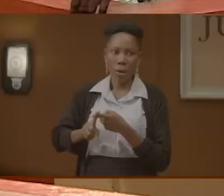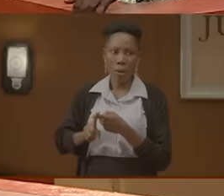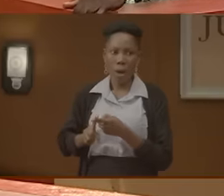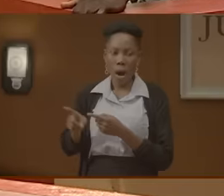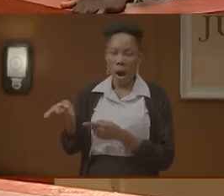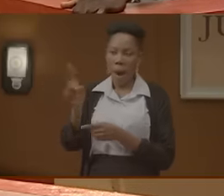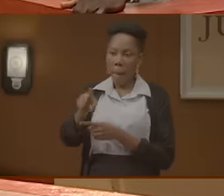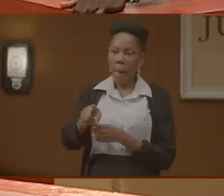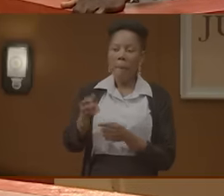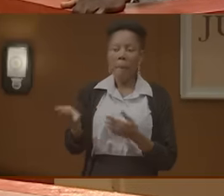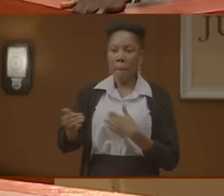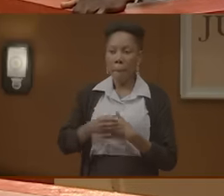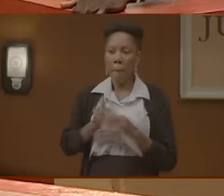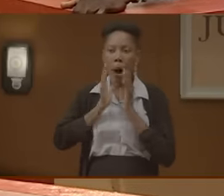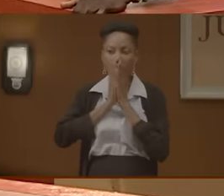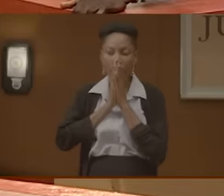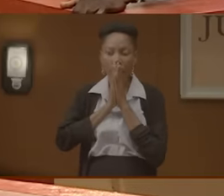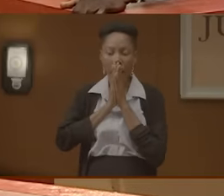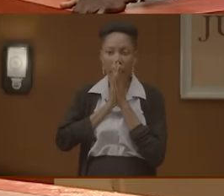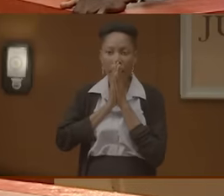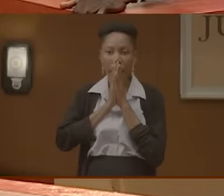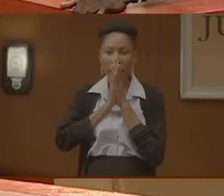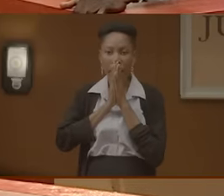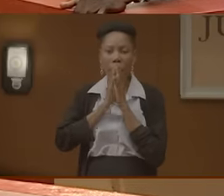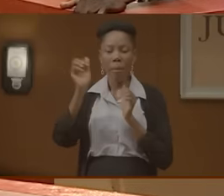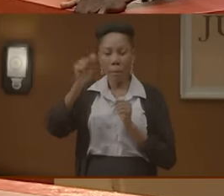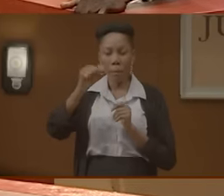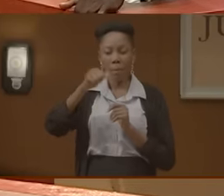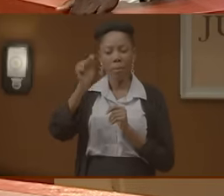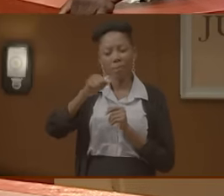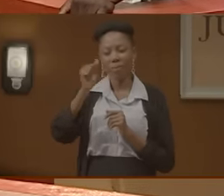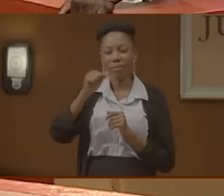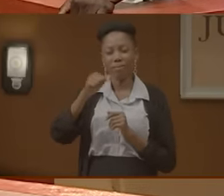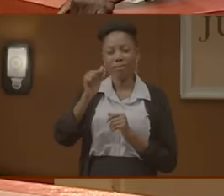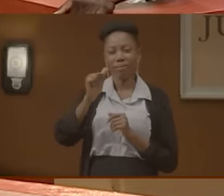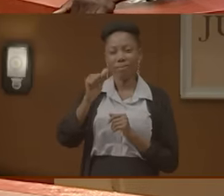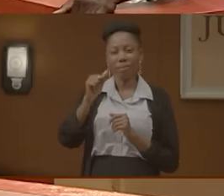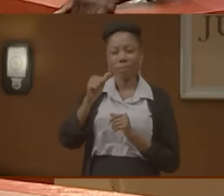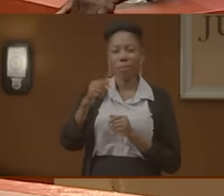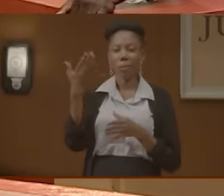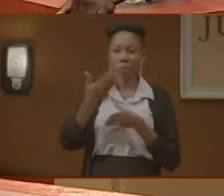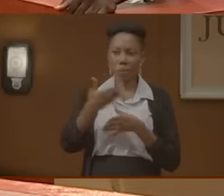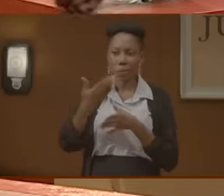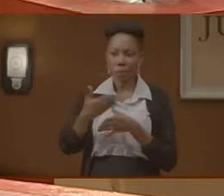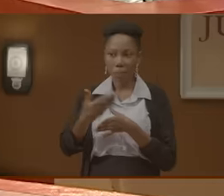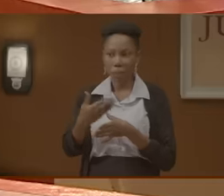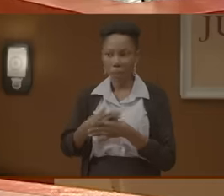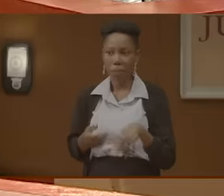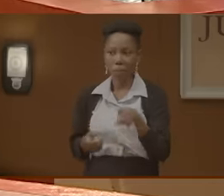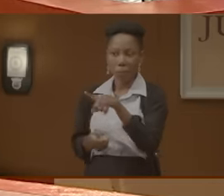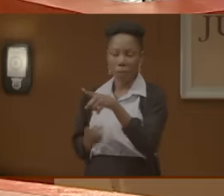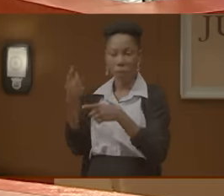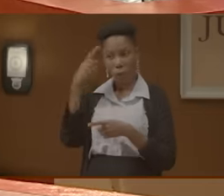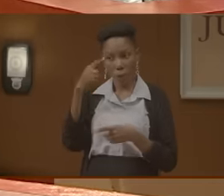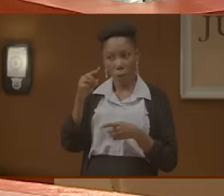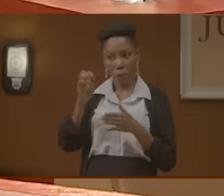granted. Has the landlord disturbed you? They have been talking, disturbing me. And when? Our NEPA. When did this disturb me? Even if we can call them now.